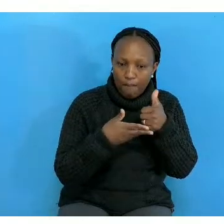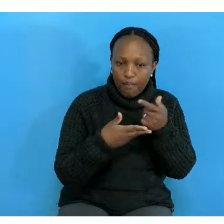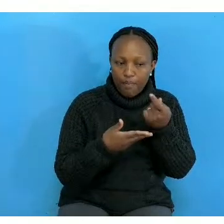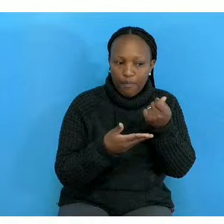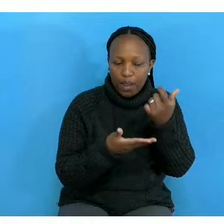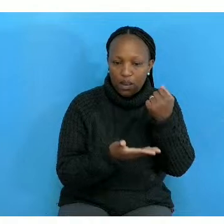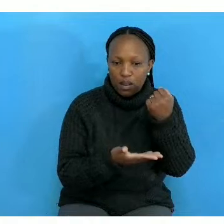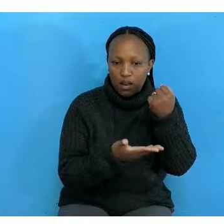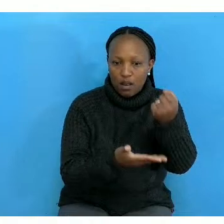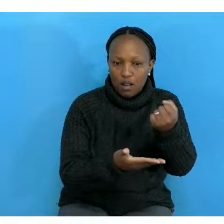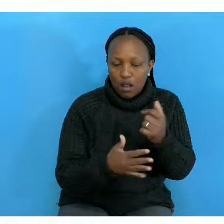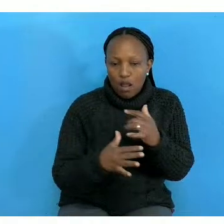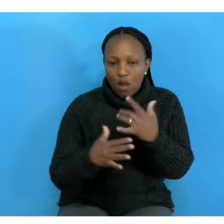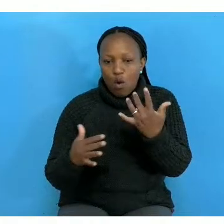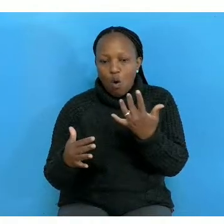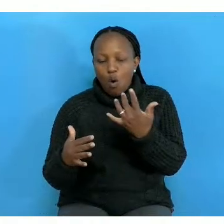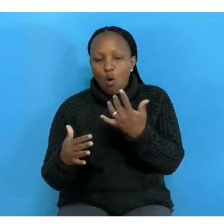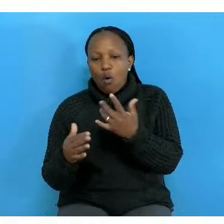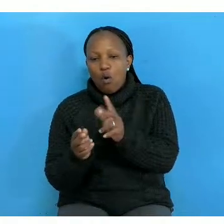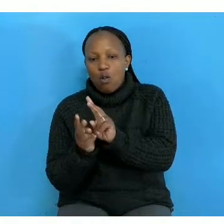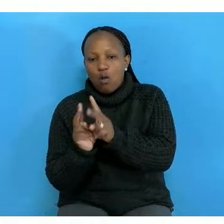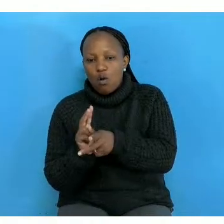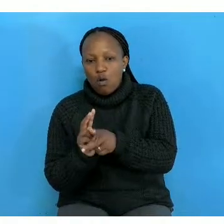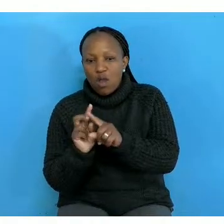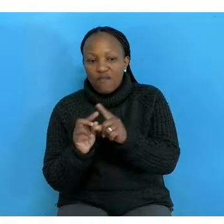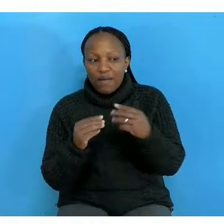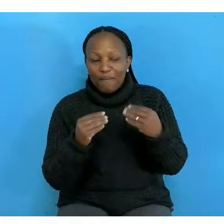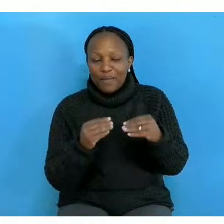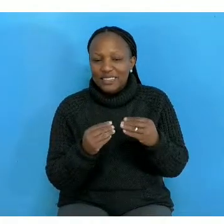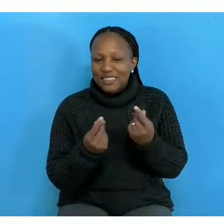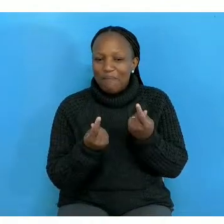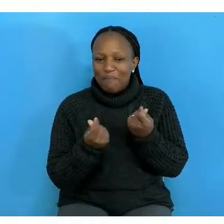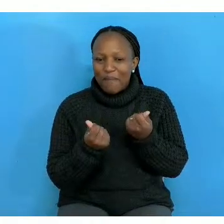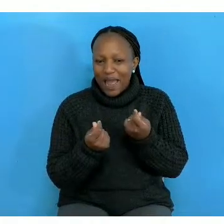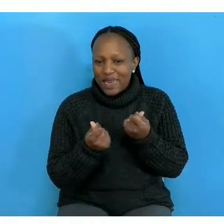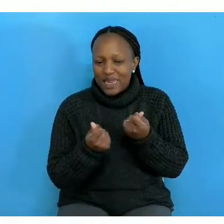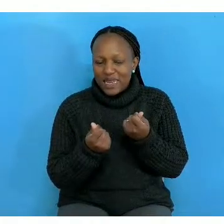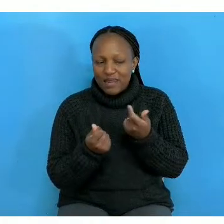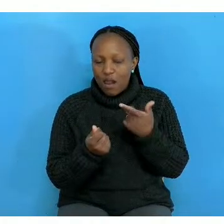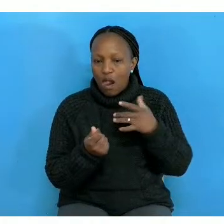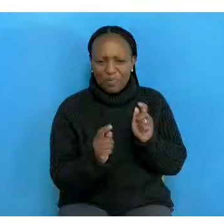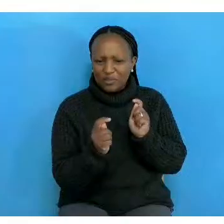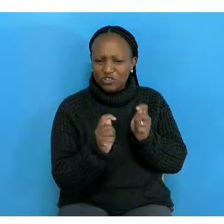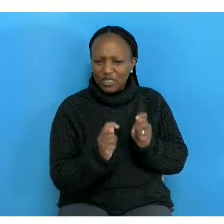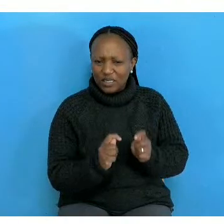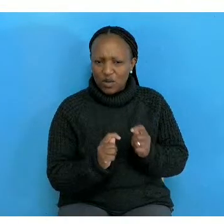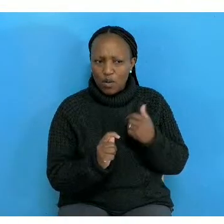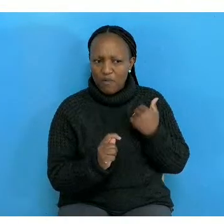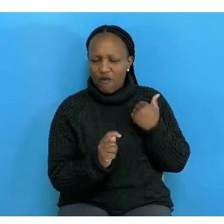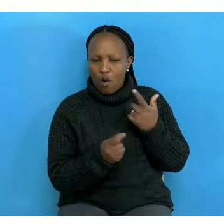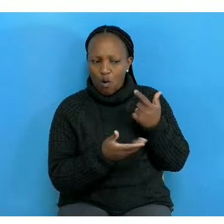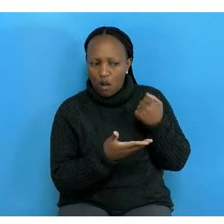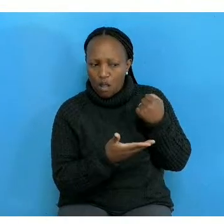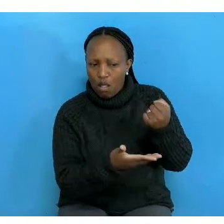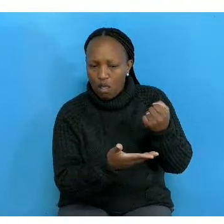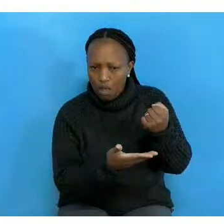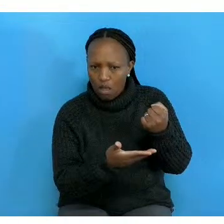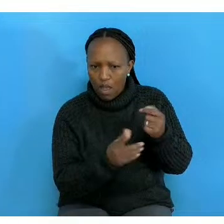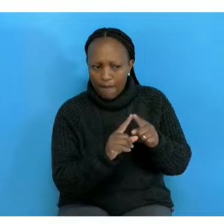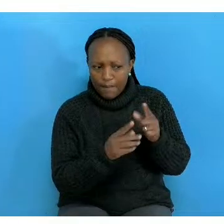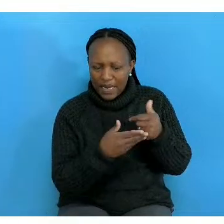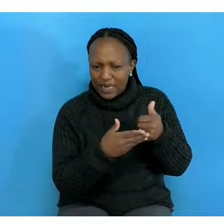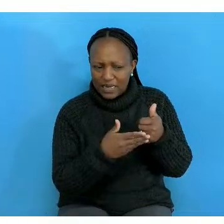your business doesn't have a consistent cash flow, you don't have a proper market for intervention like it was stated